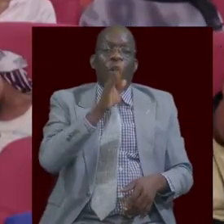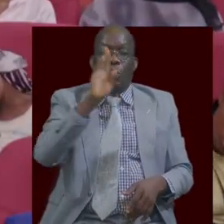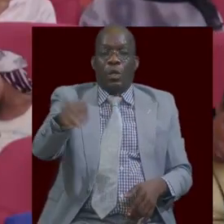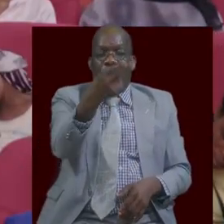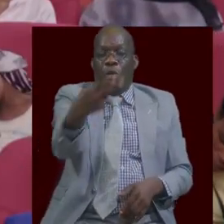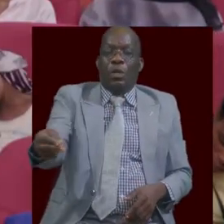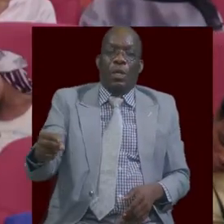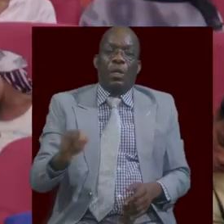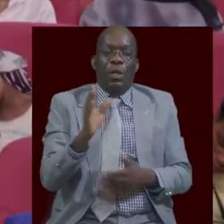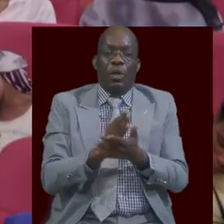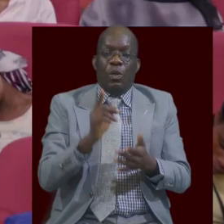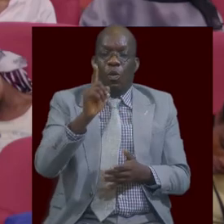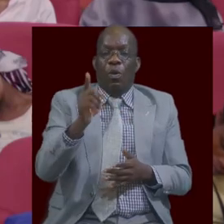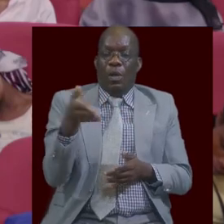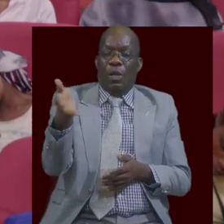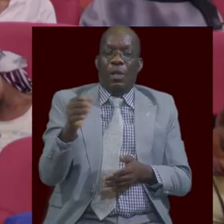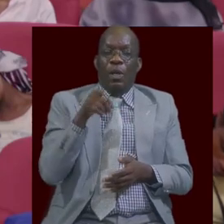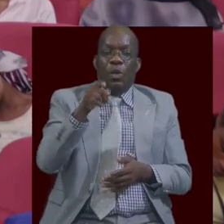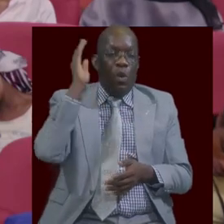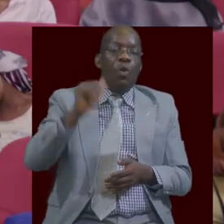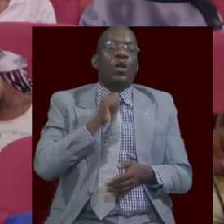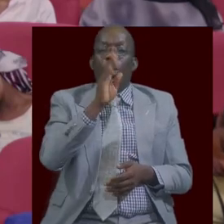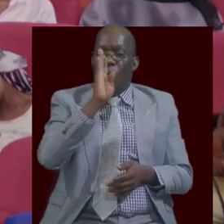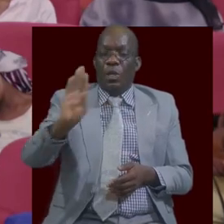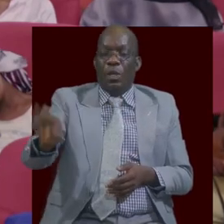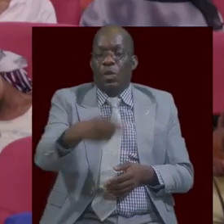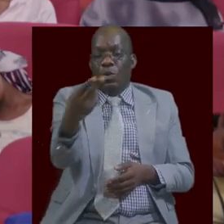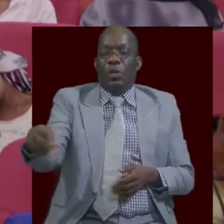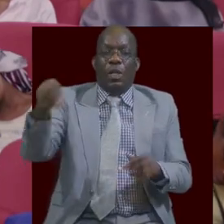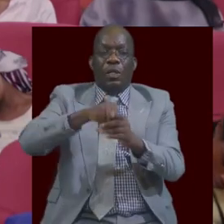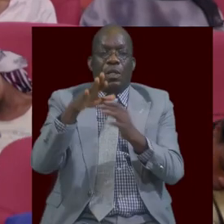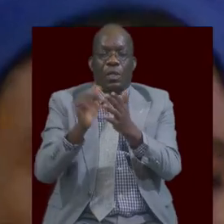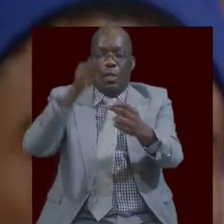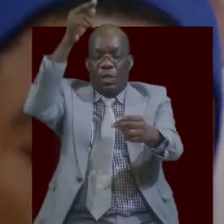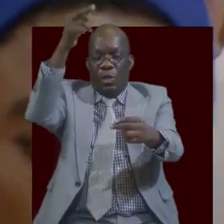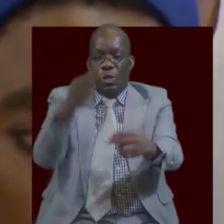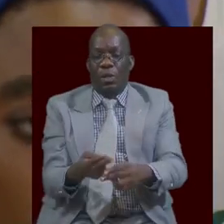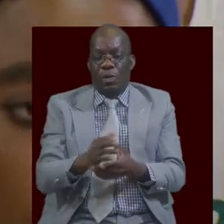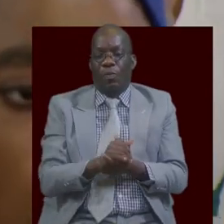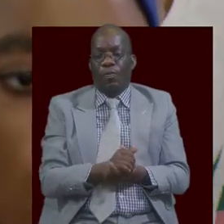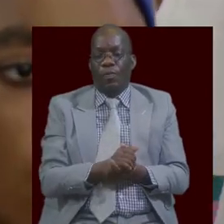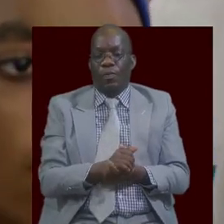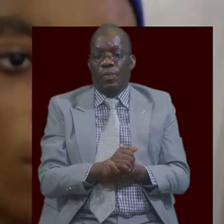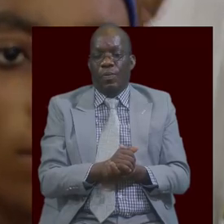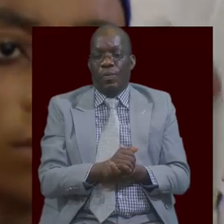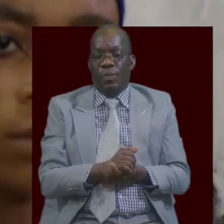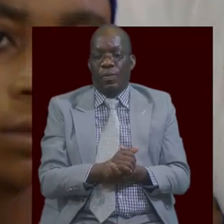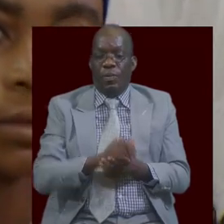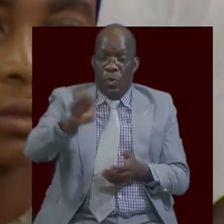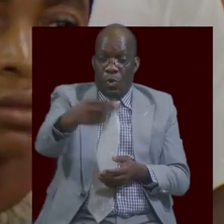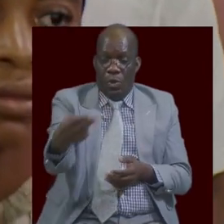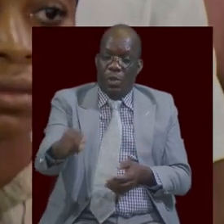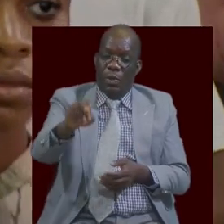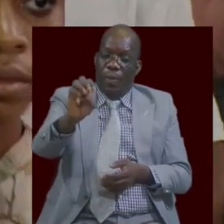Somebody there, you will not expire in Jesus' name.